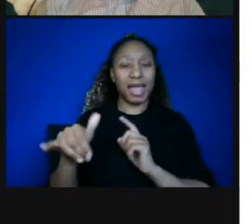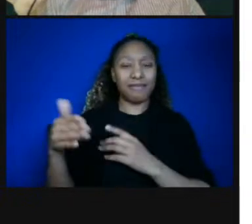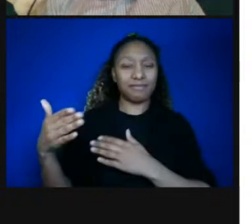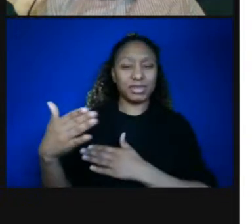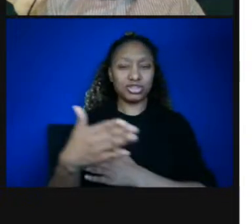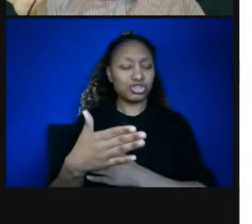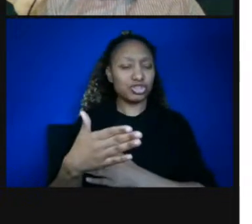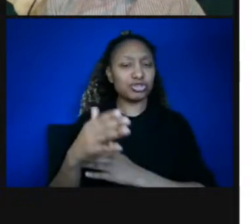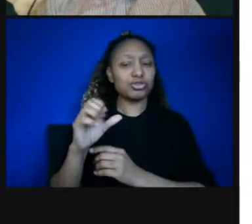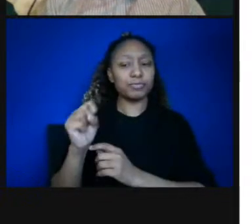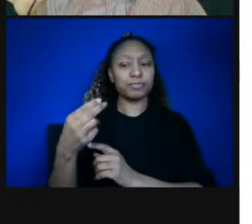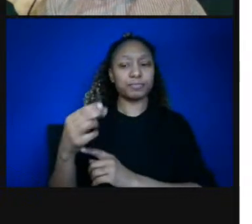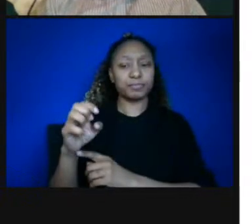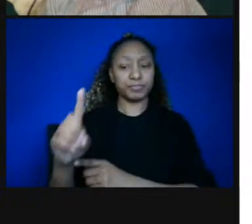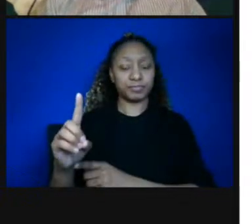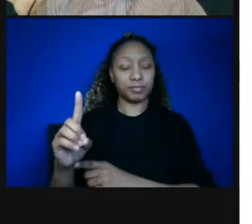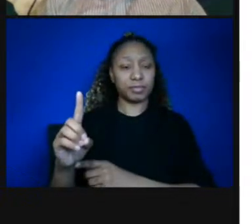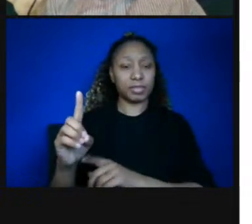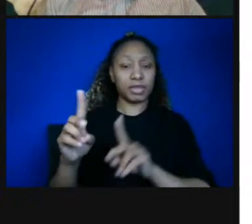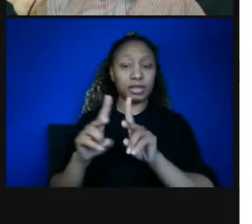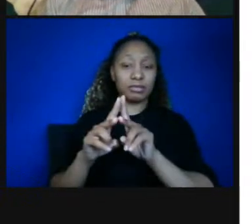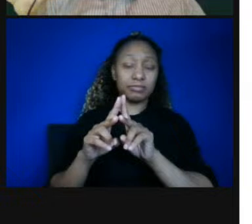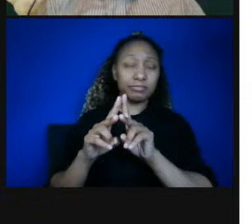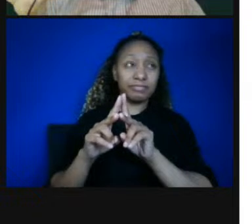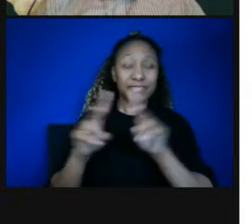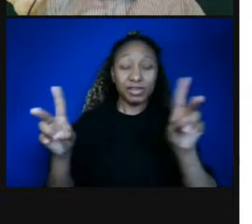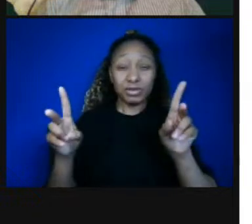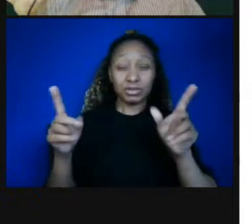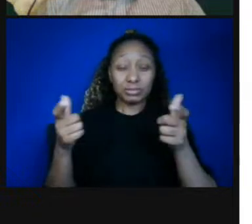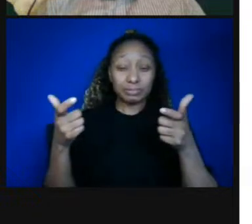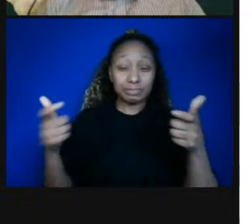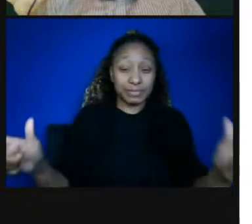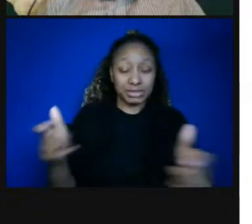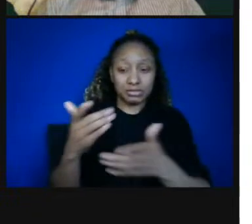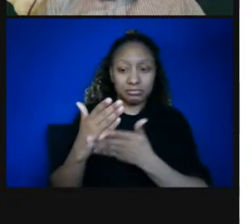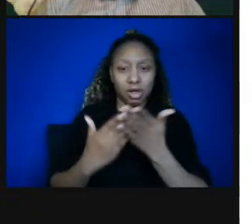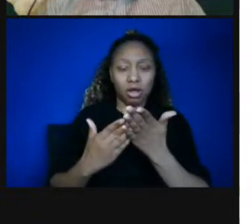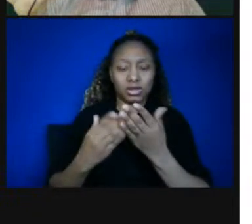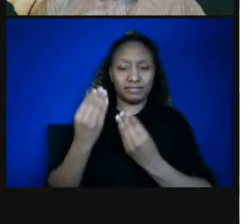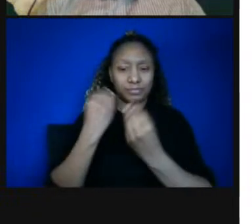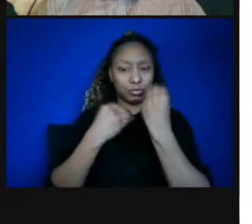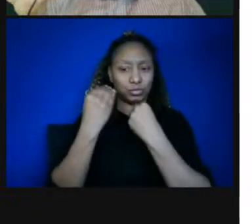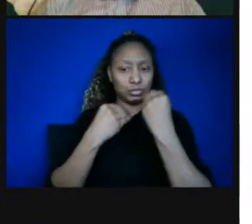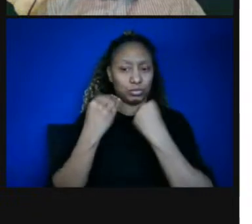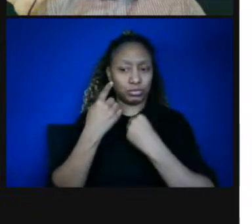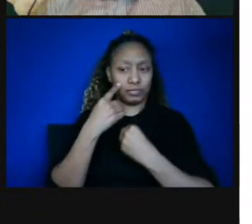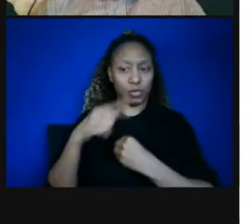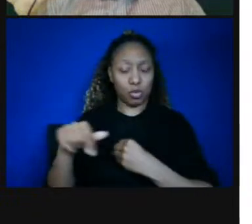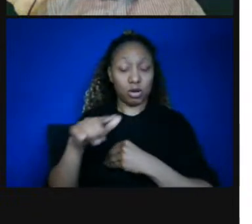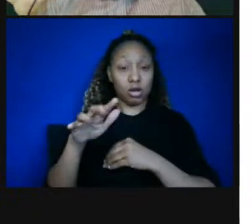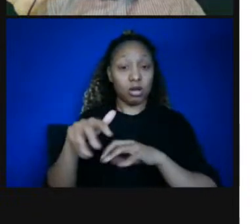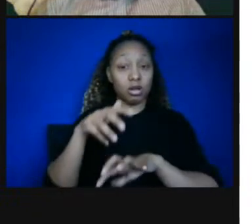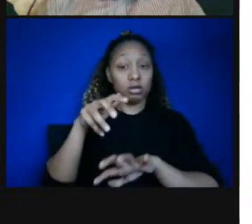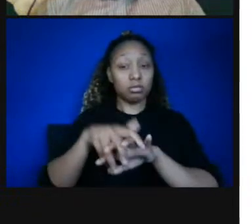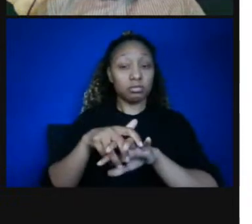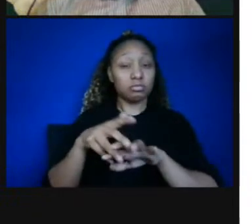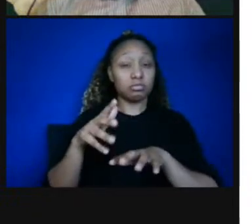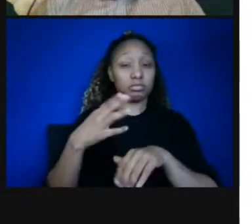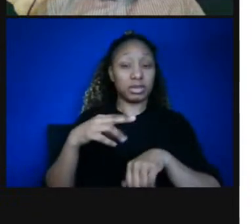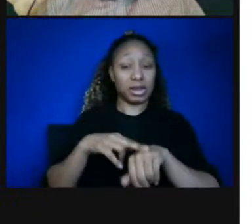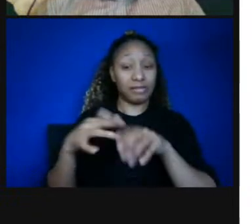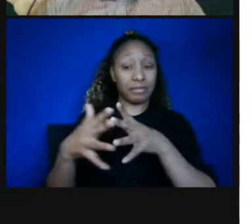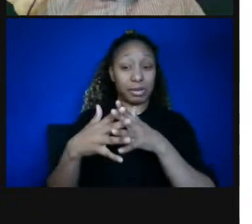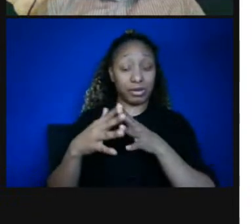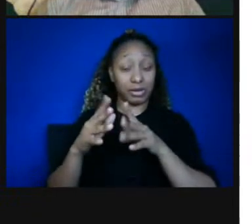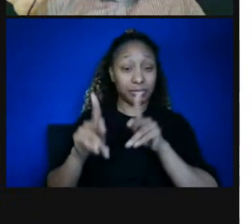huge, huge lifeway. It was a food source for Native American people and colonial and African